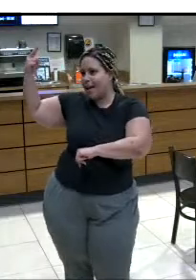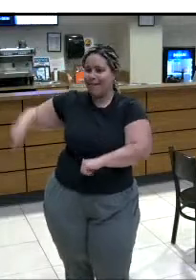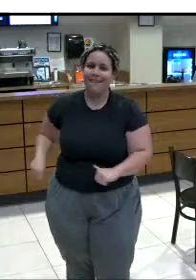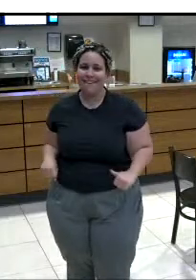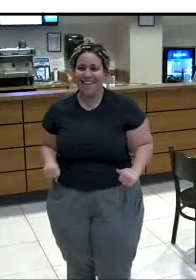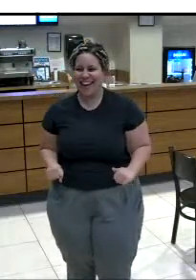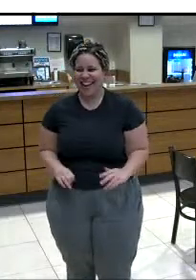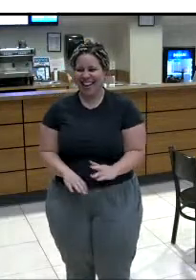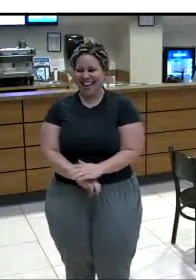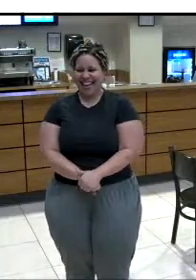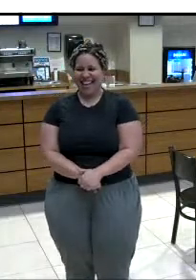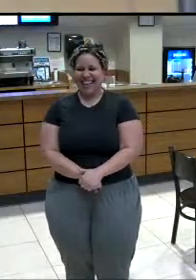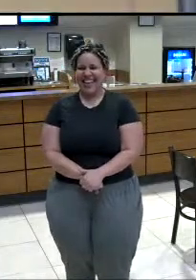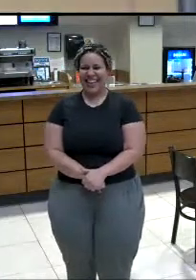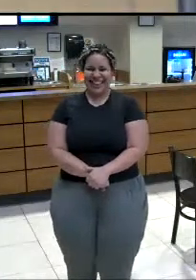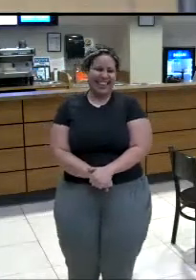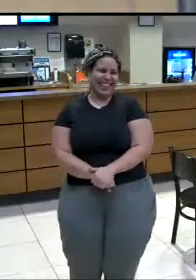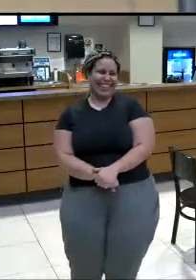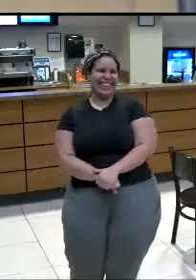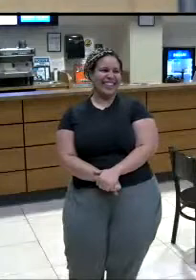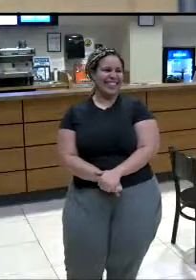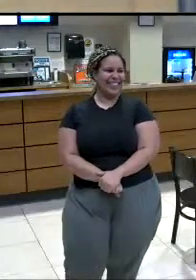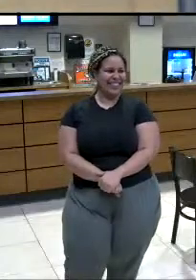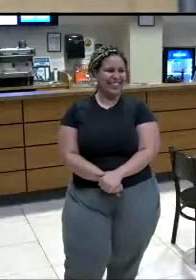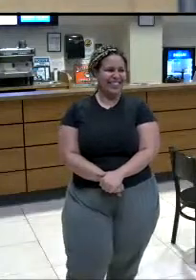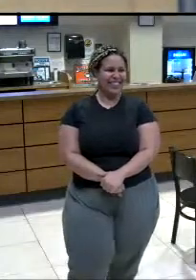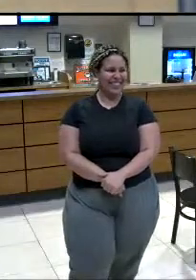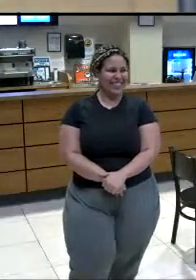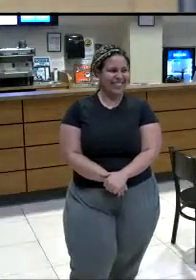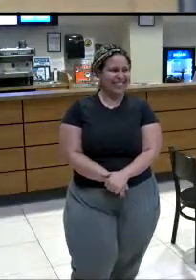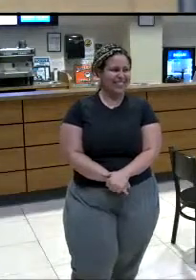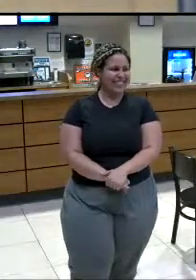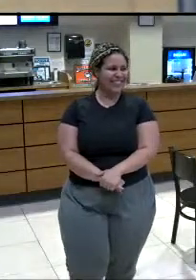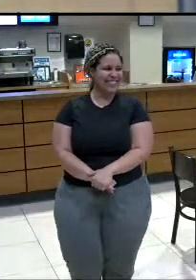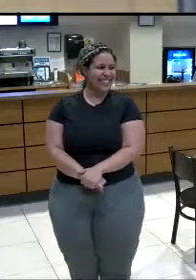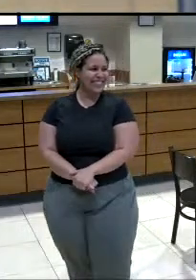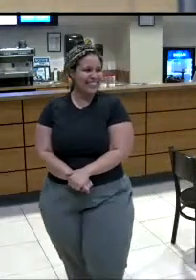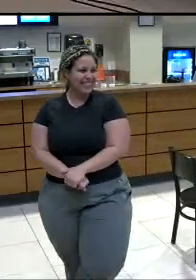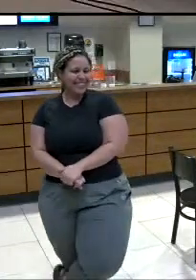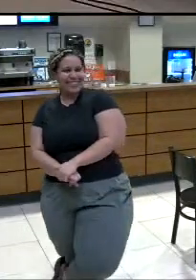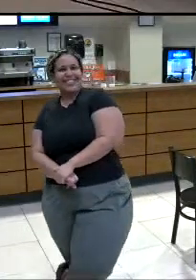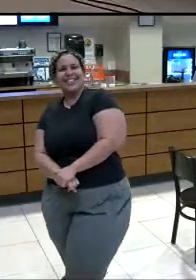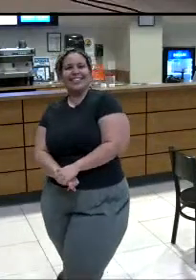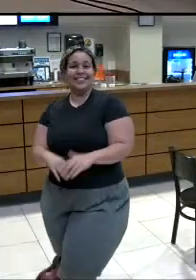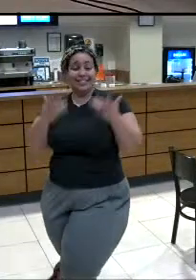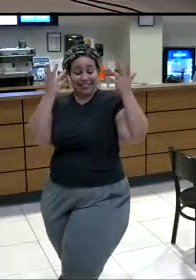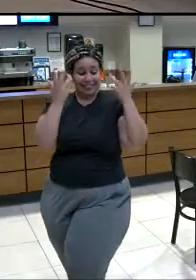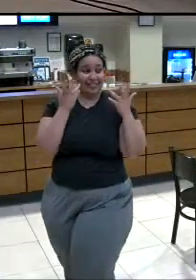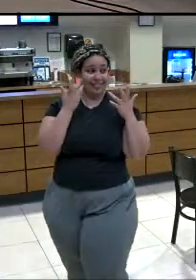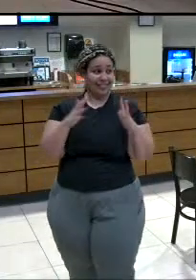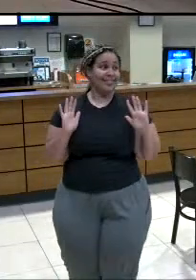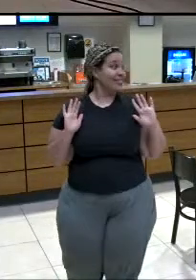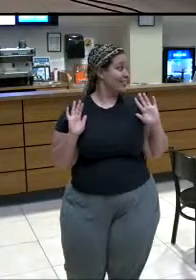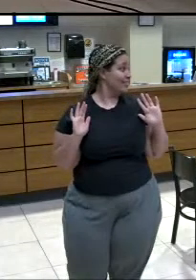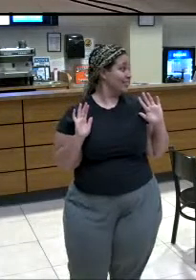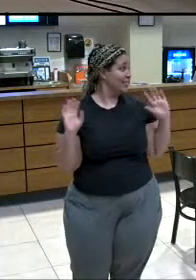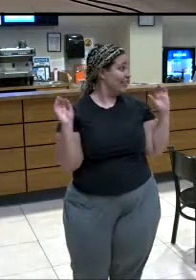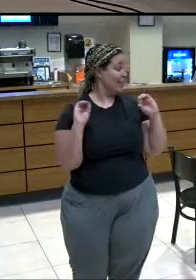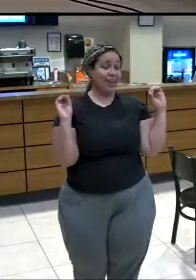okay. How So y'all I gonna think still that have was like Ms. that? Gallagher I thought it was for good motion conversation. and Ms. Hull for a second. Seeing there are